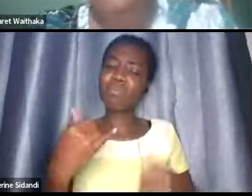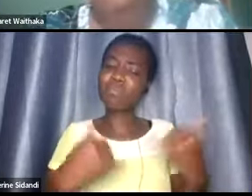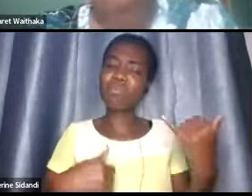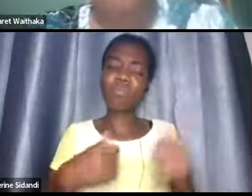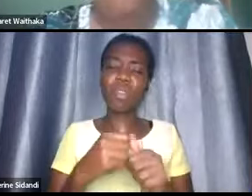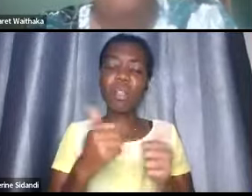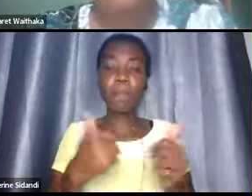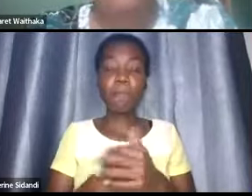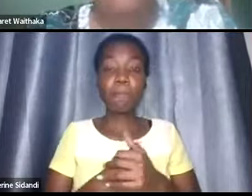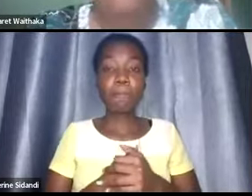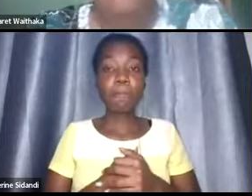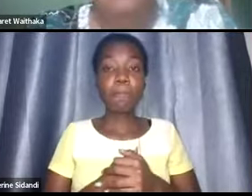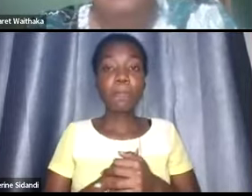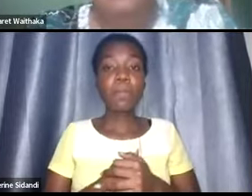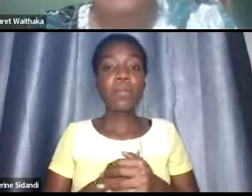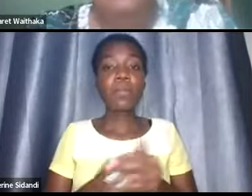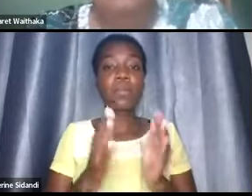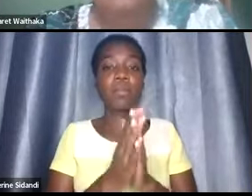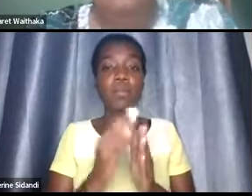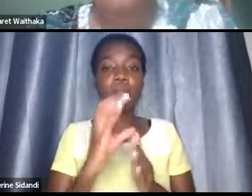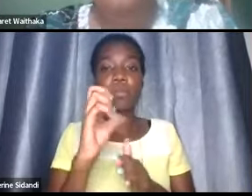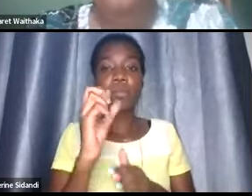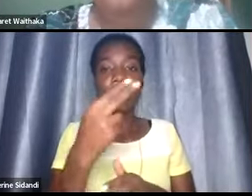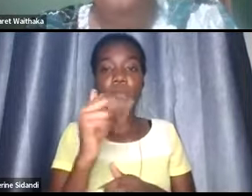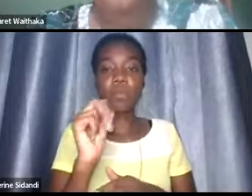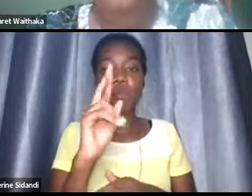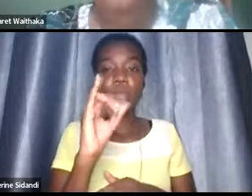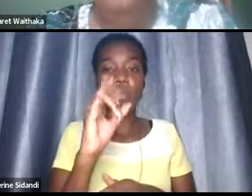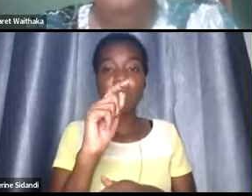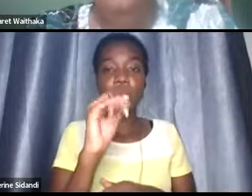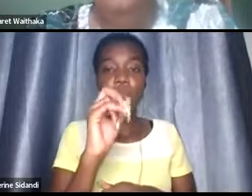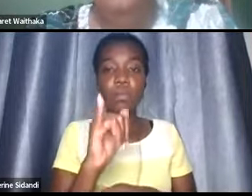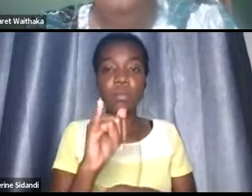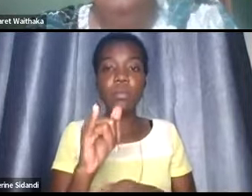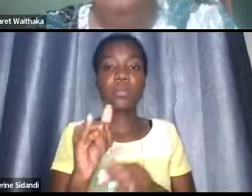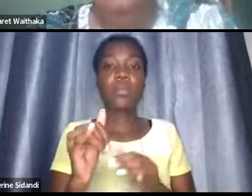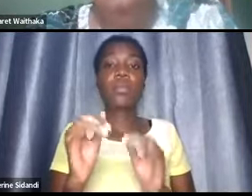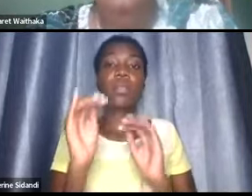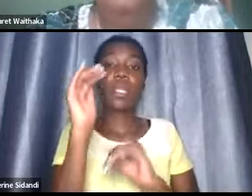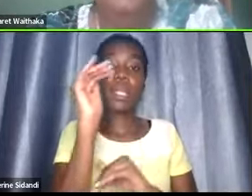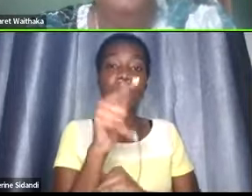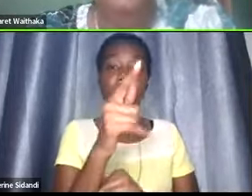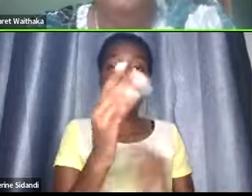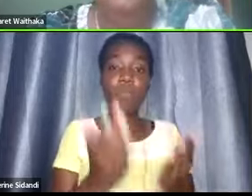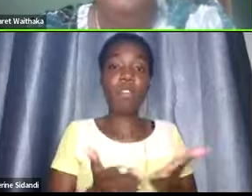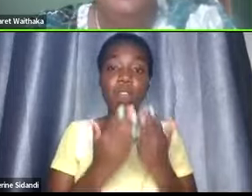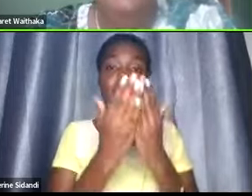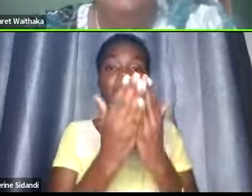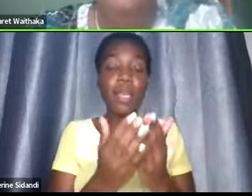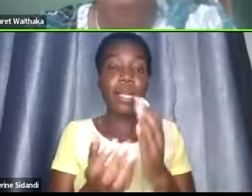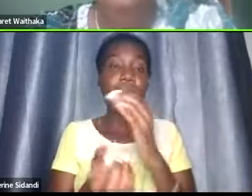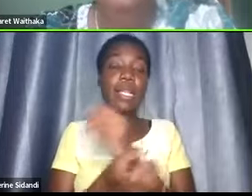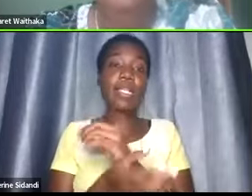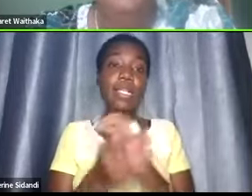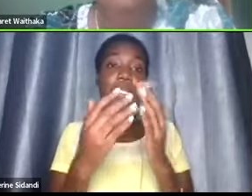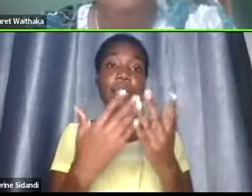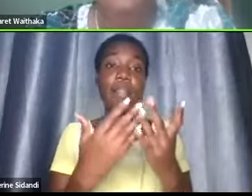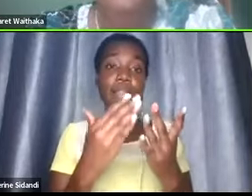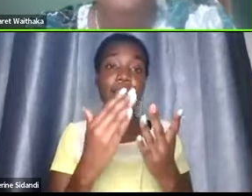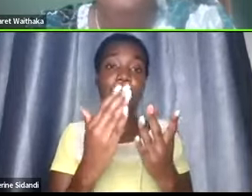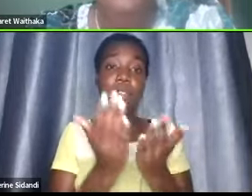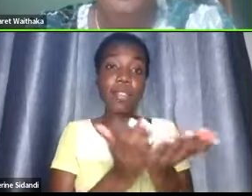Exactly. And the Charity is asking, do you provide career counseling services? Yes, we do. I have put in my